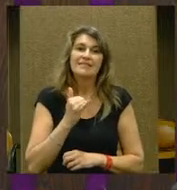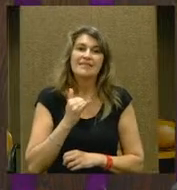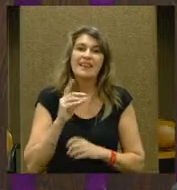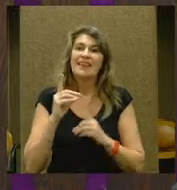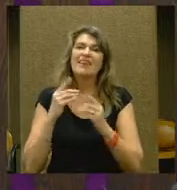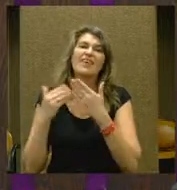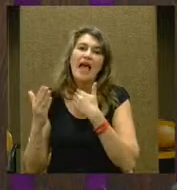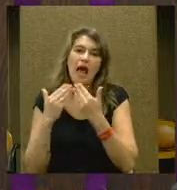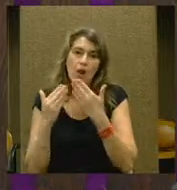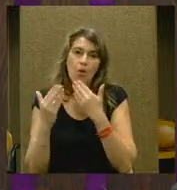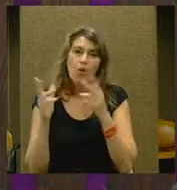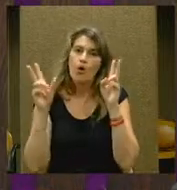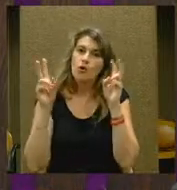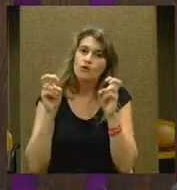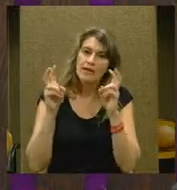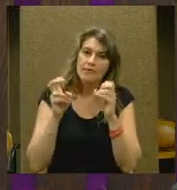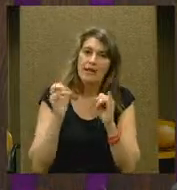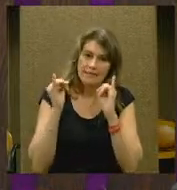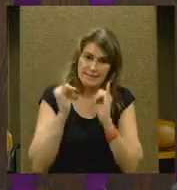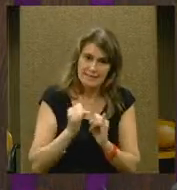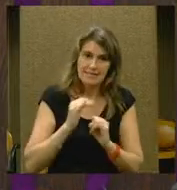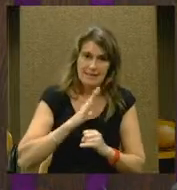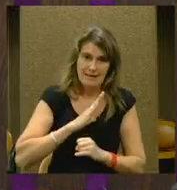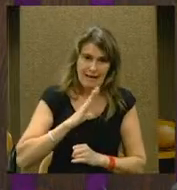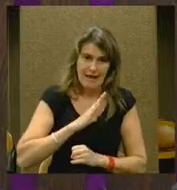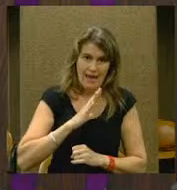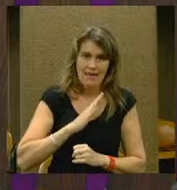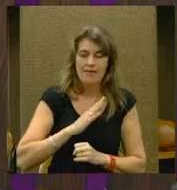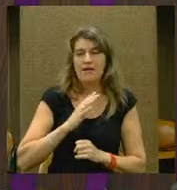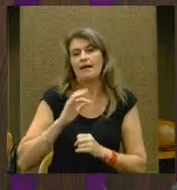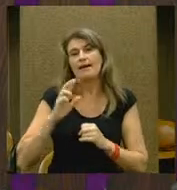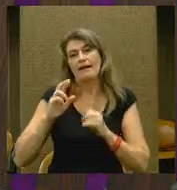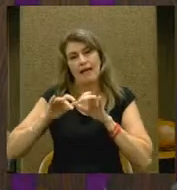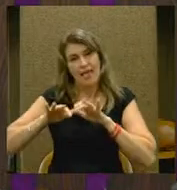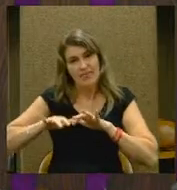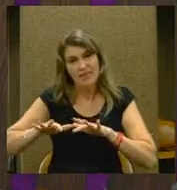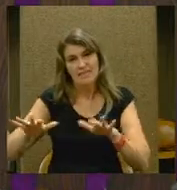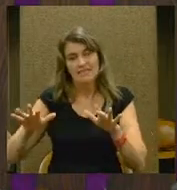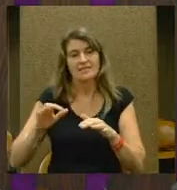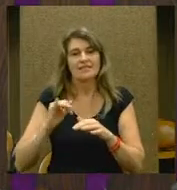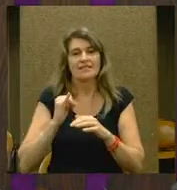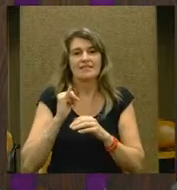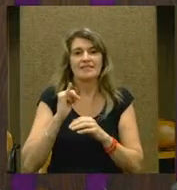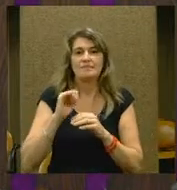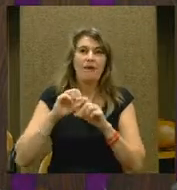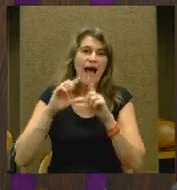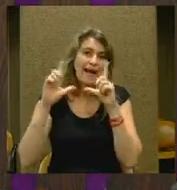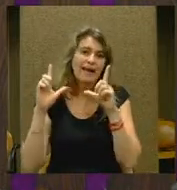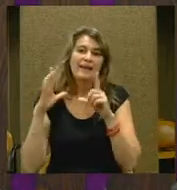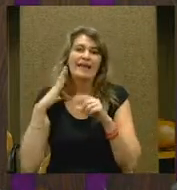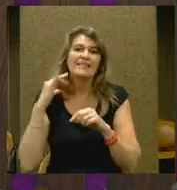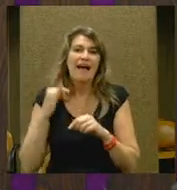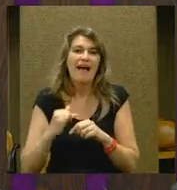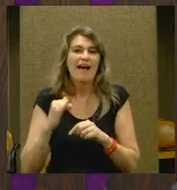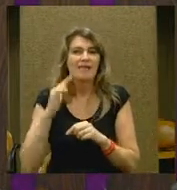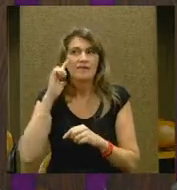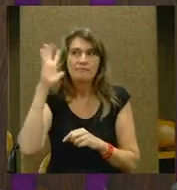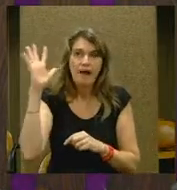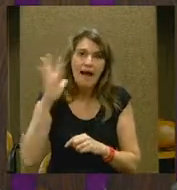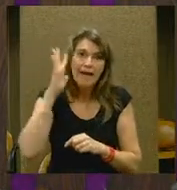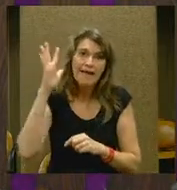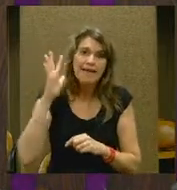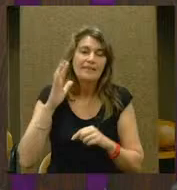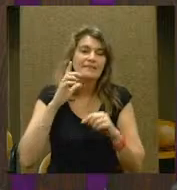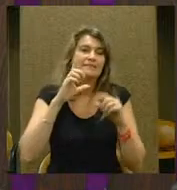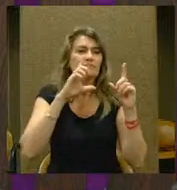we do see is a problem, is the dialogue that we have, what we see in the social networks,